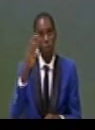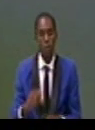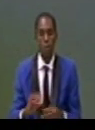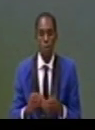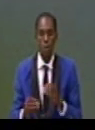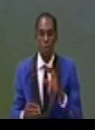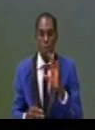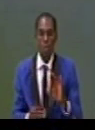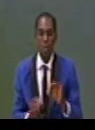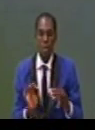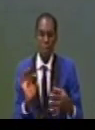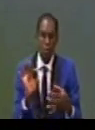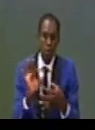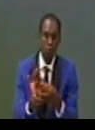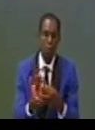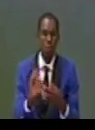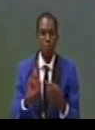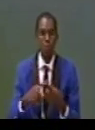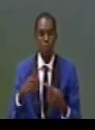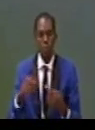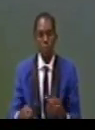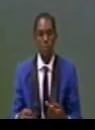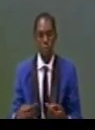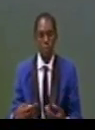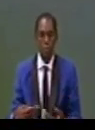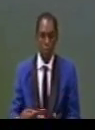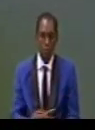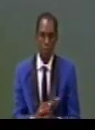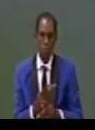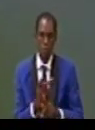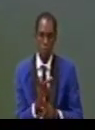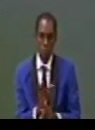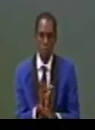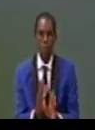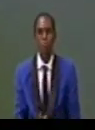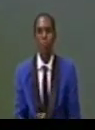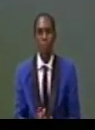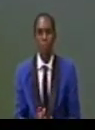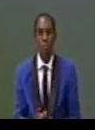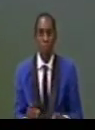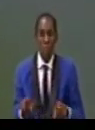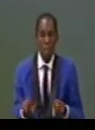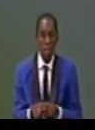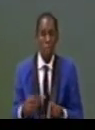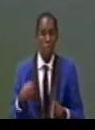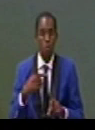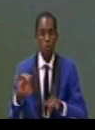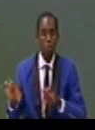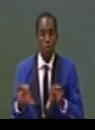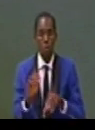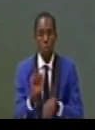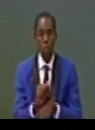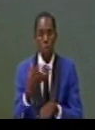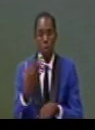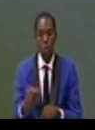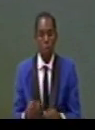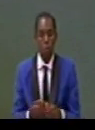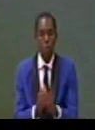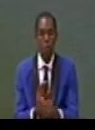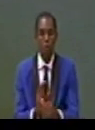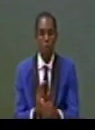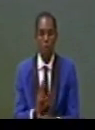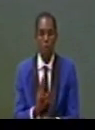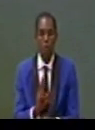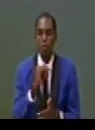Attachment to the shepherd. And that's what we're doing in follow-up. Well, when we go to do follow-up, it's not just a, you know, random thing or